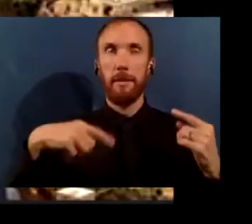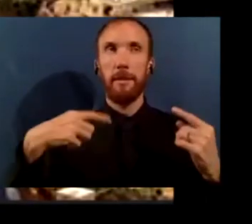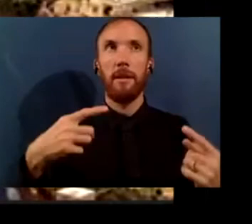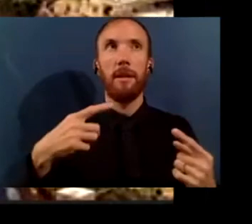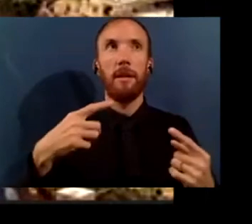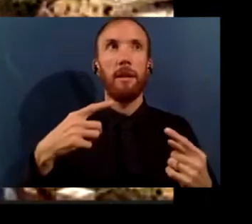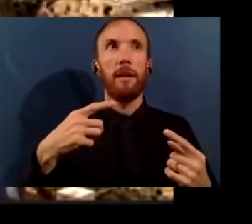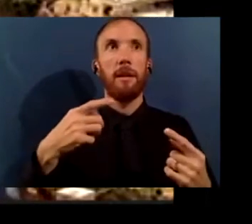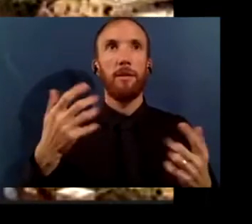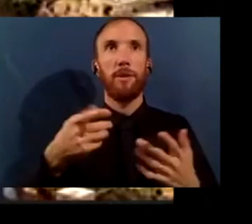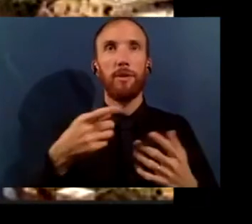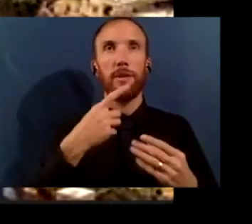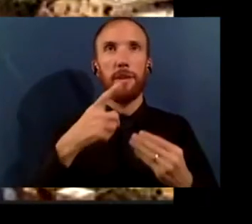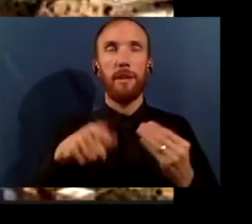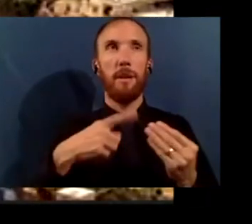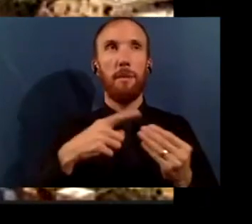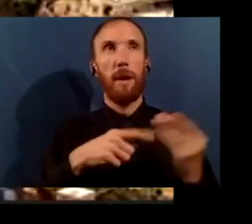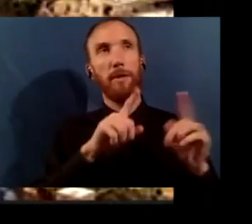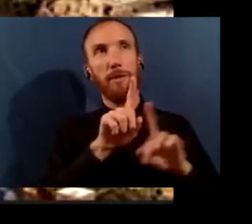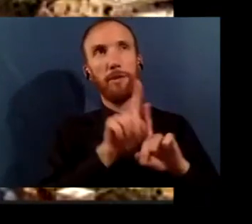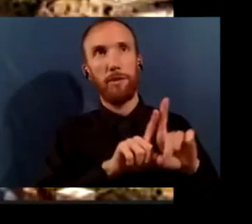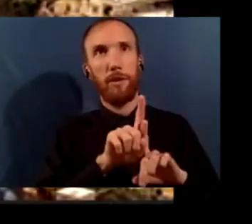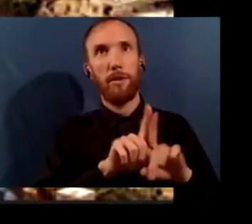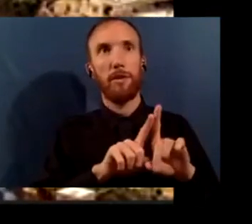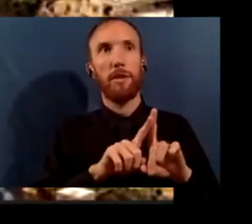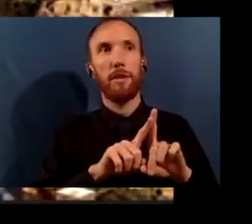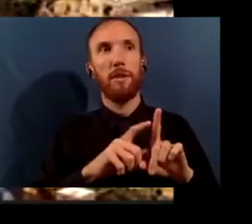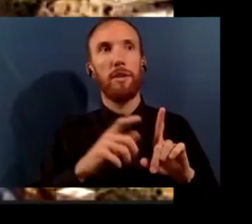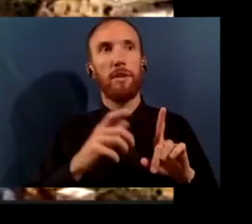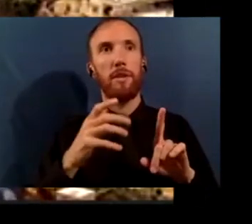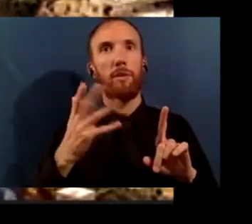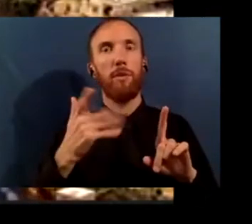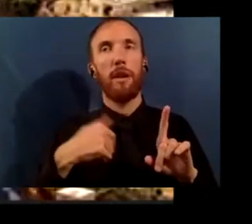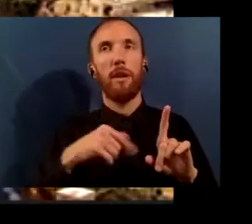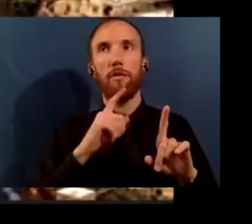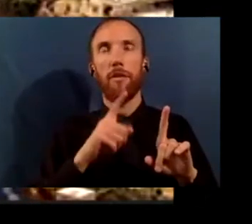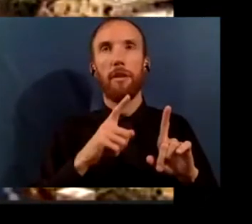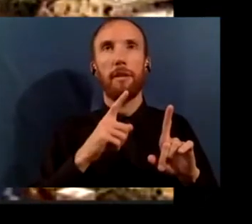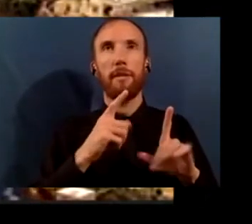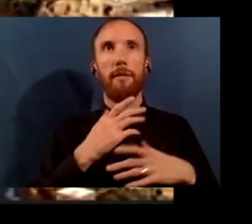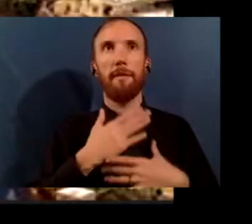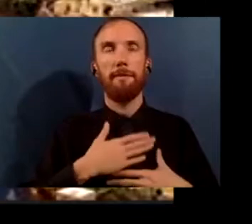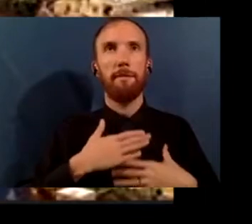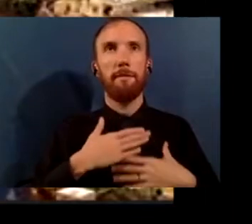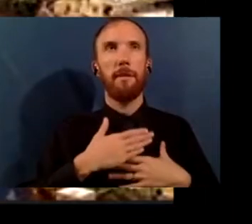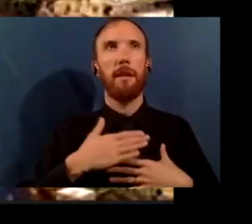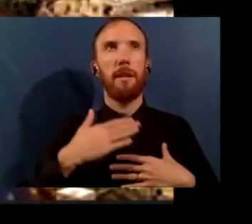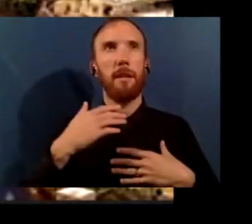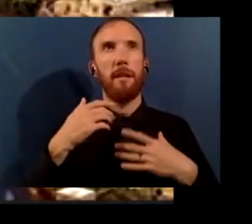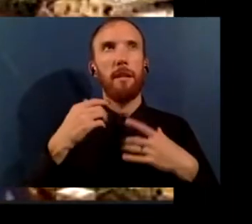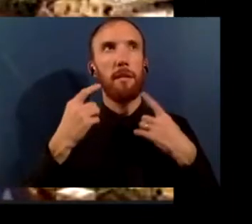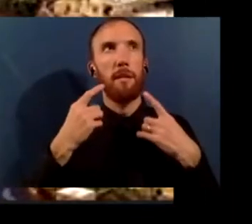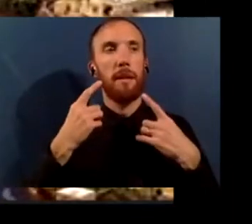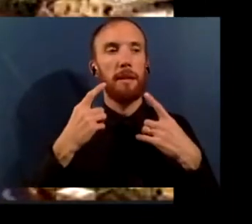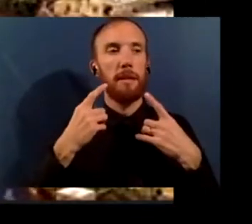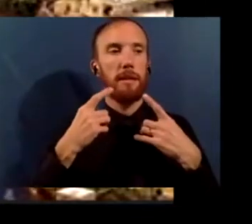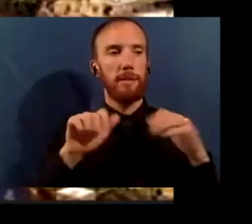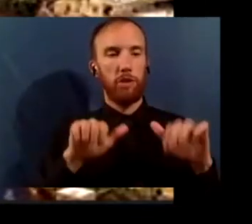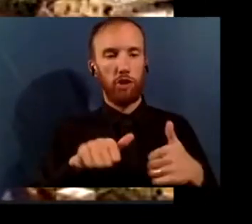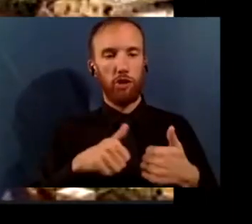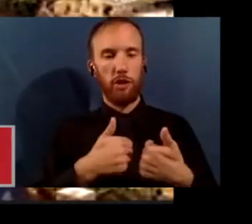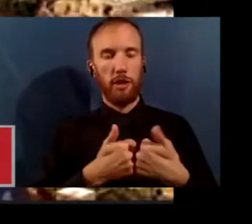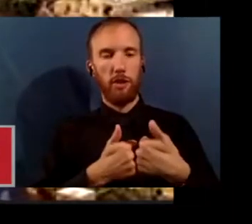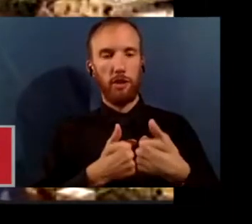about the stars. What I really appreciated throughout the whole talk is challenging the scarcity model around